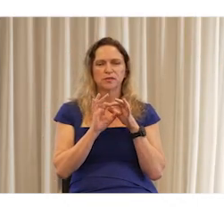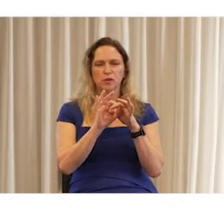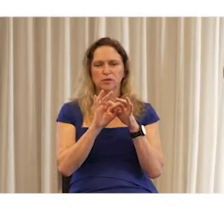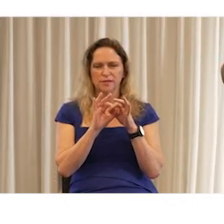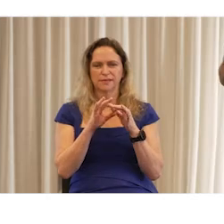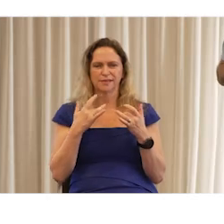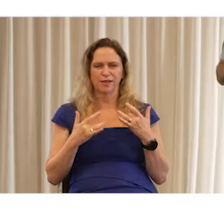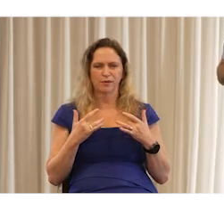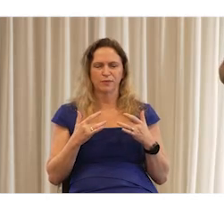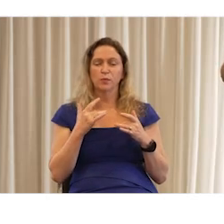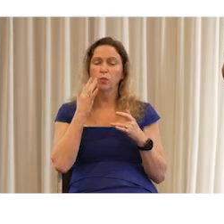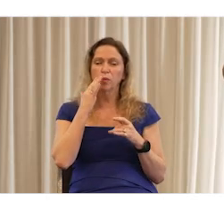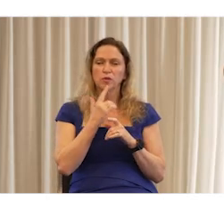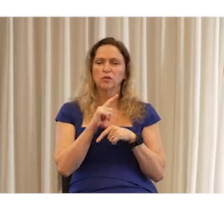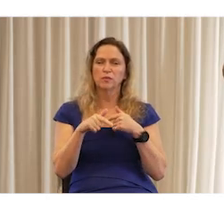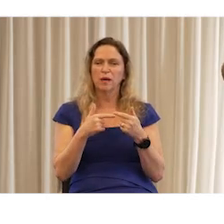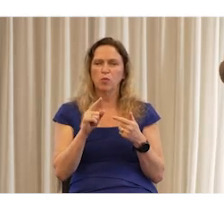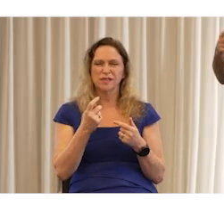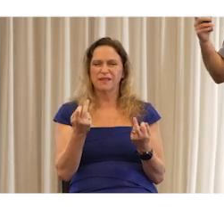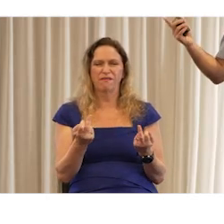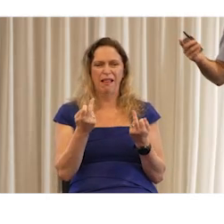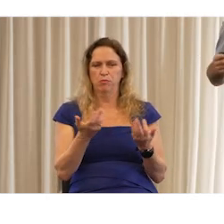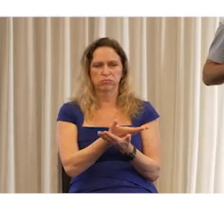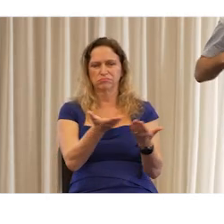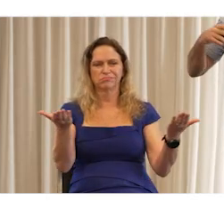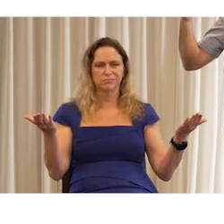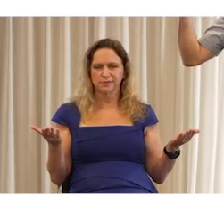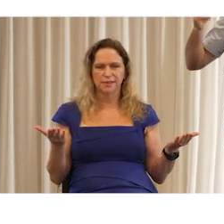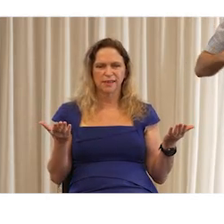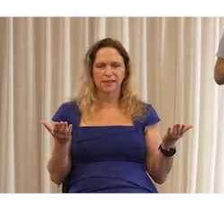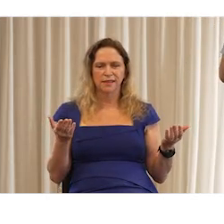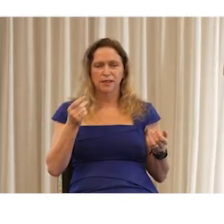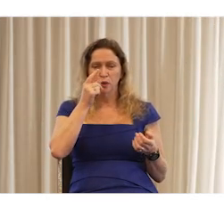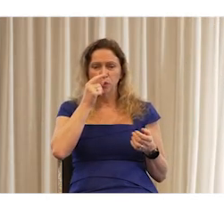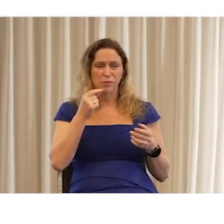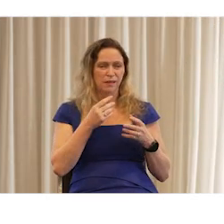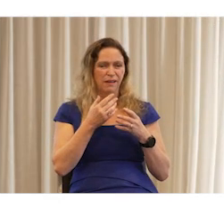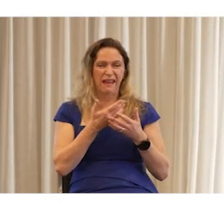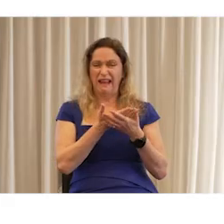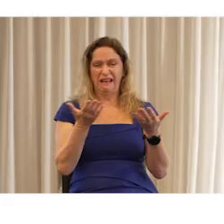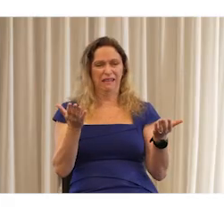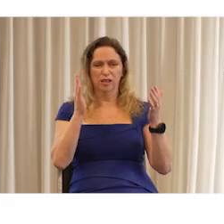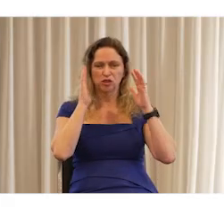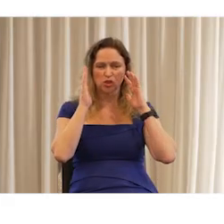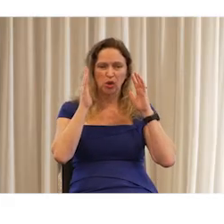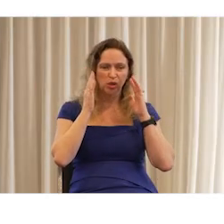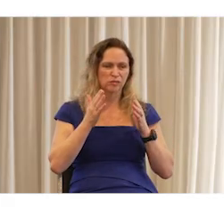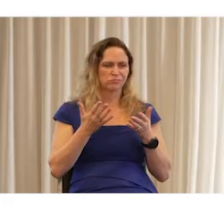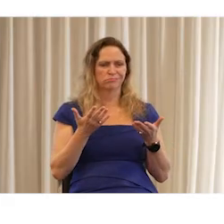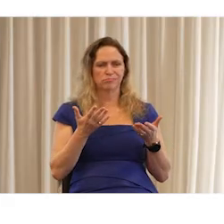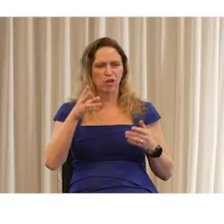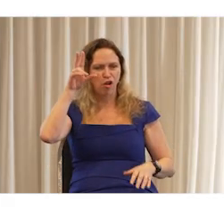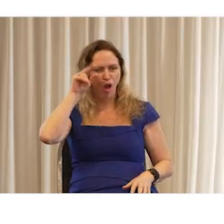around, this would be everything from the churches to street libraries to learning from neighbors. Like